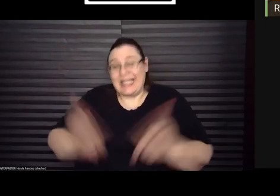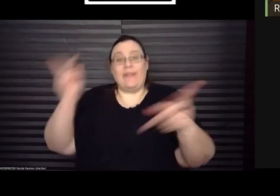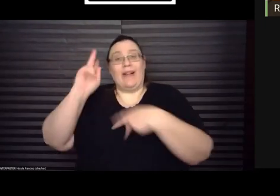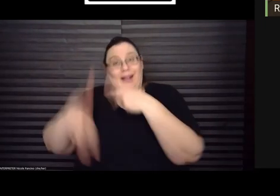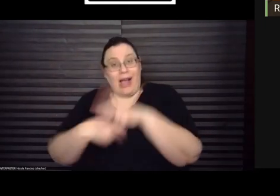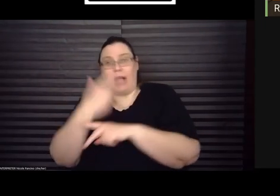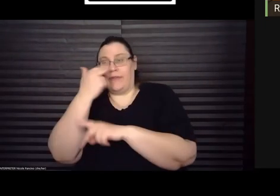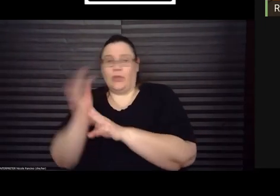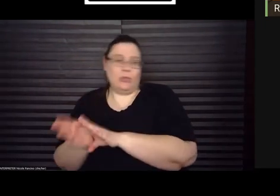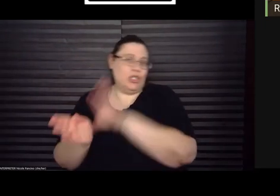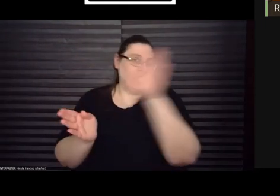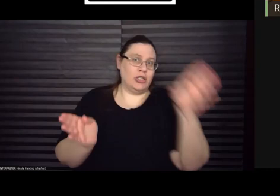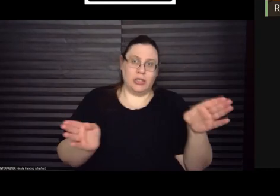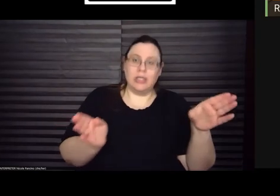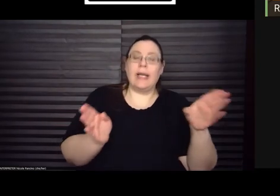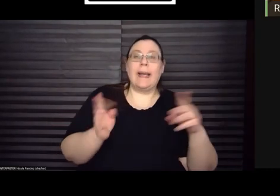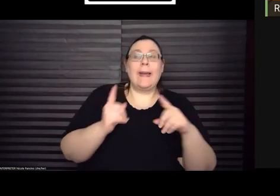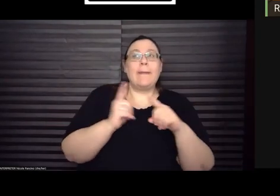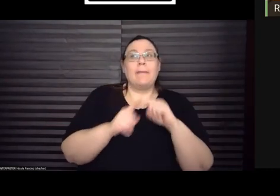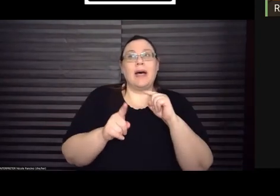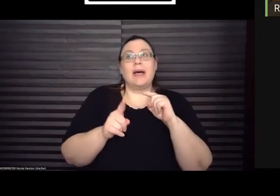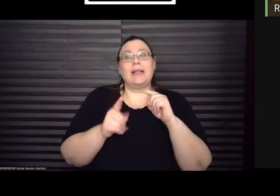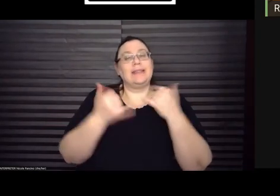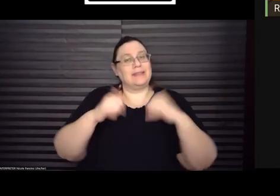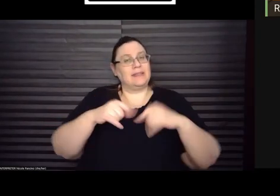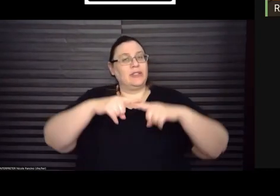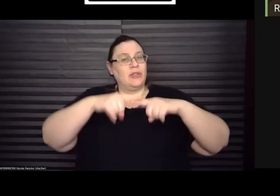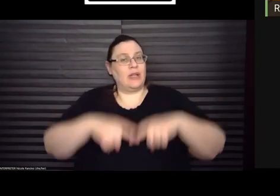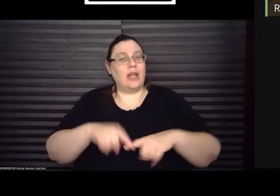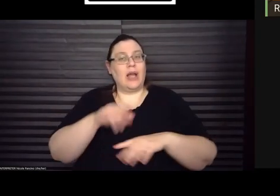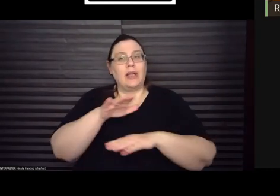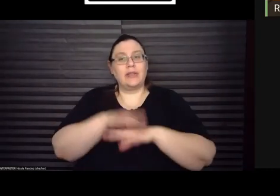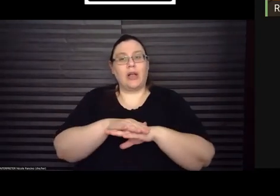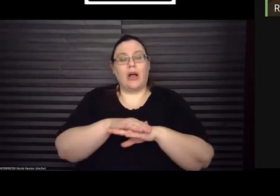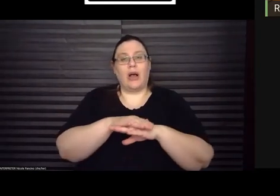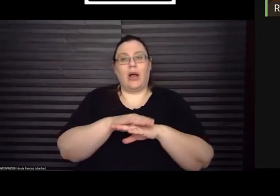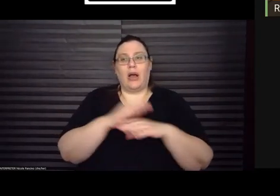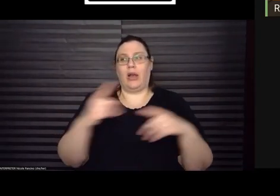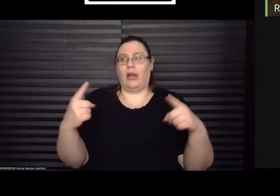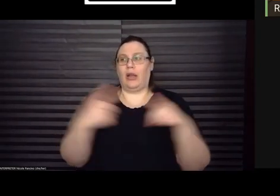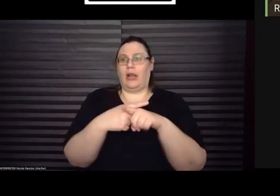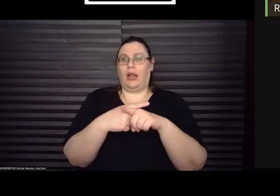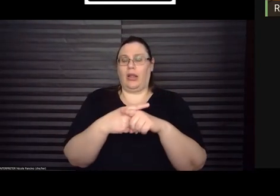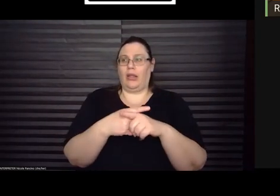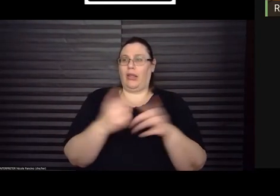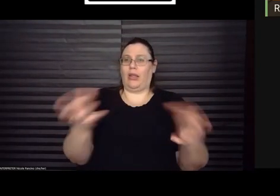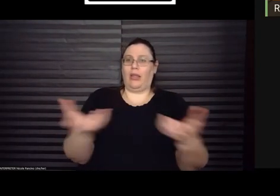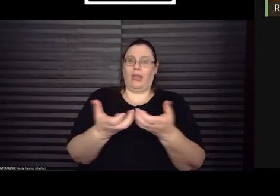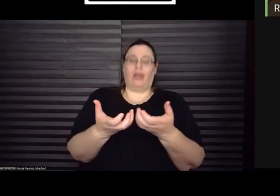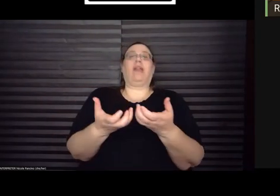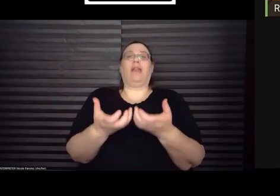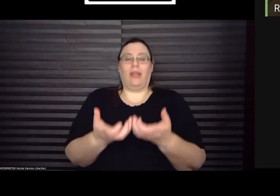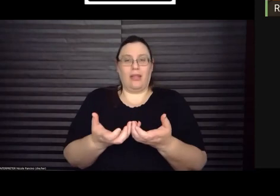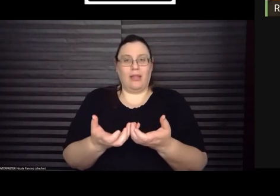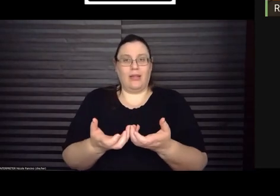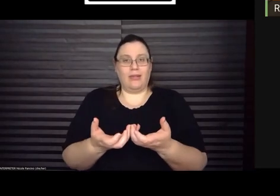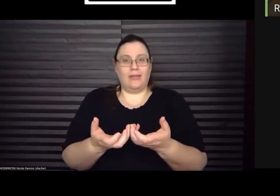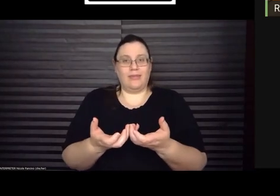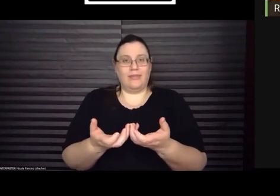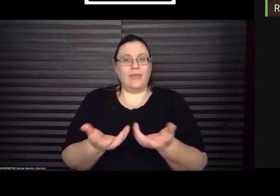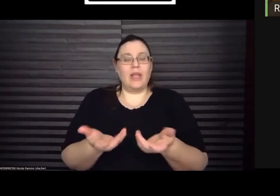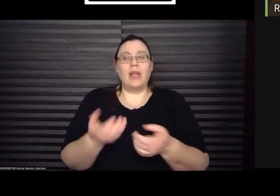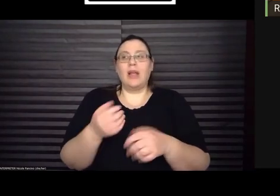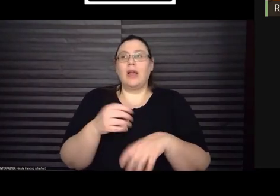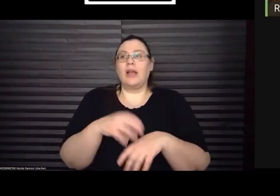completely different kind of humor, but it also relies on juxtaposition, I think. And you know,